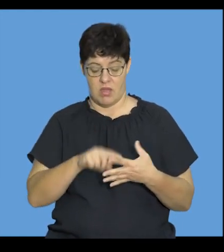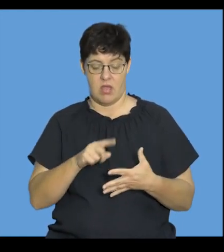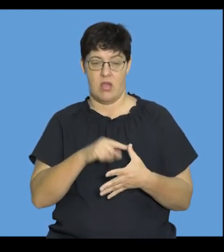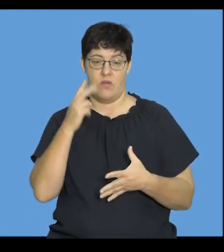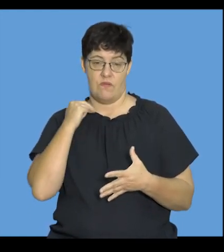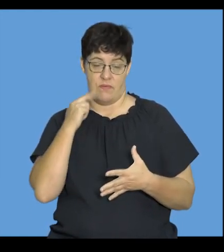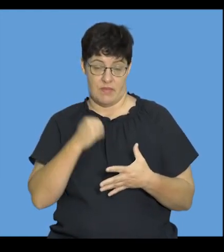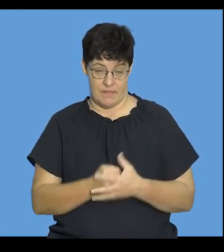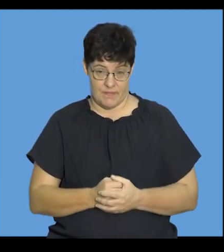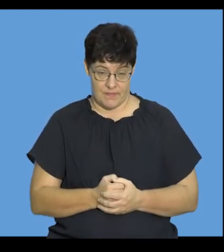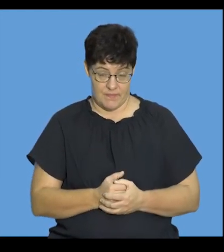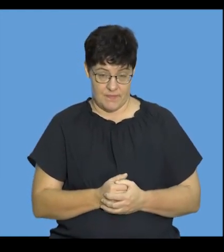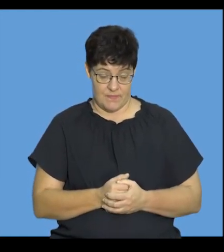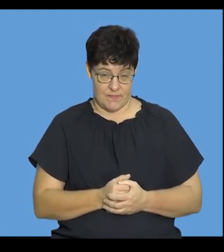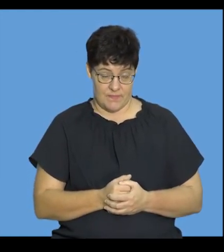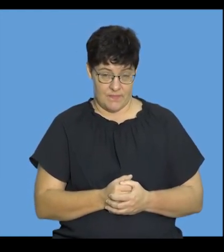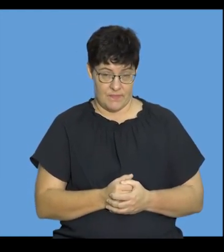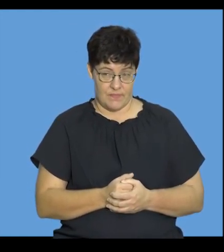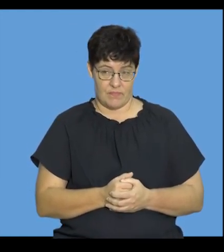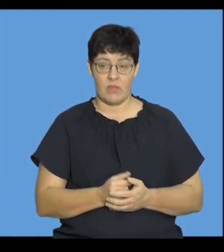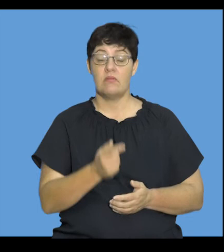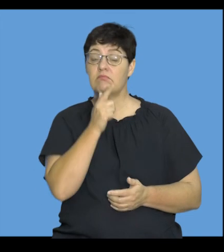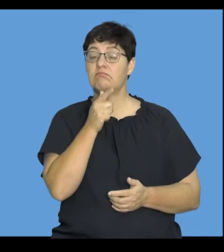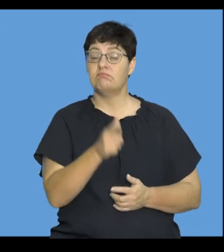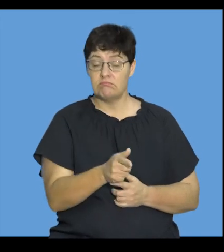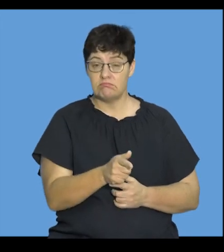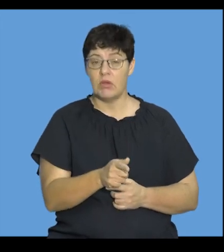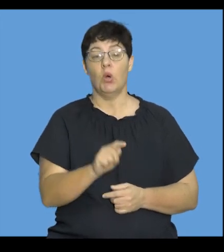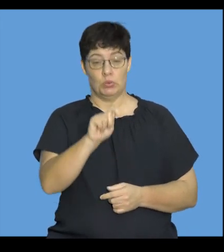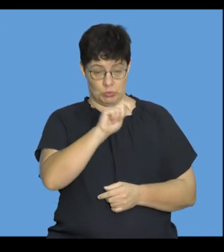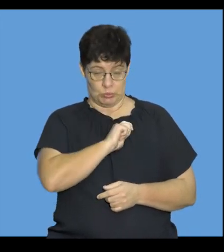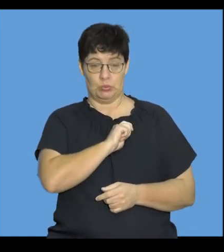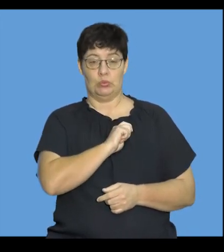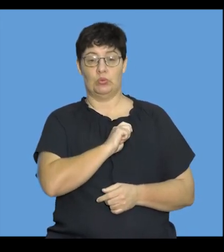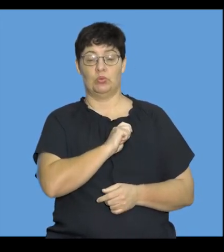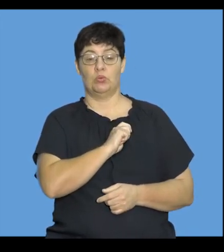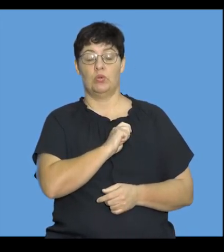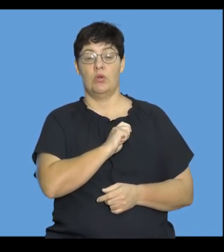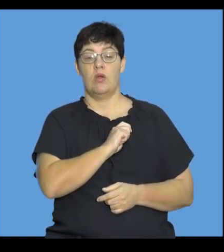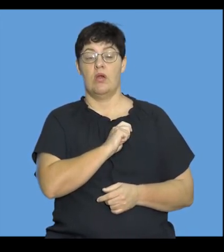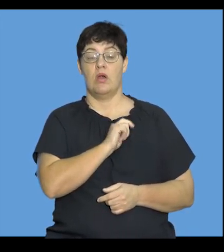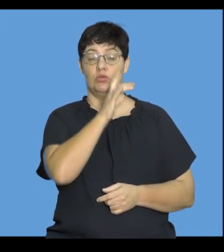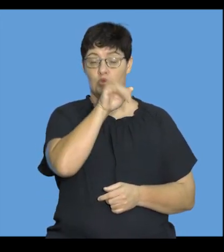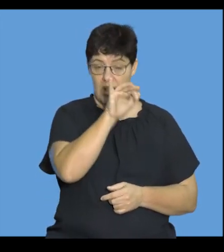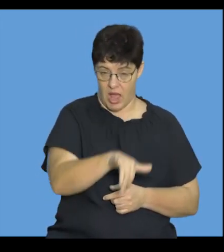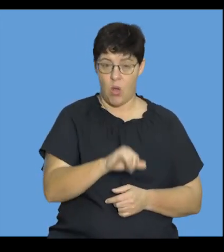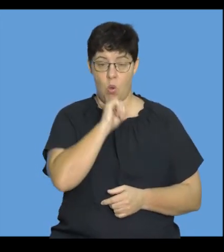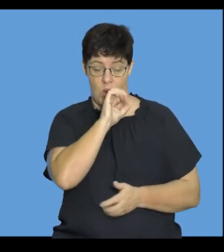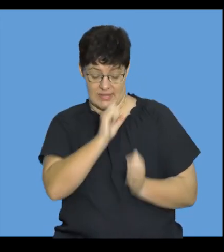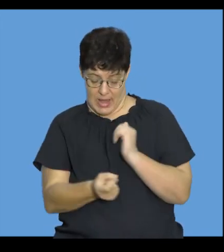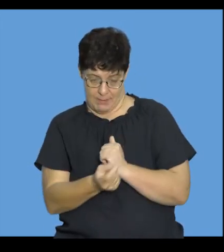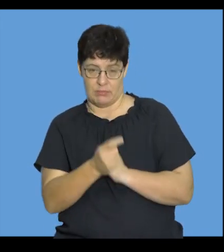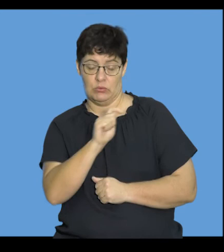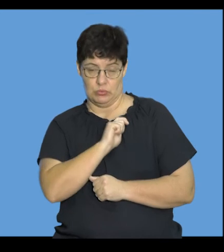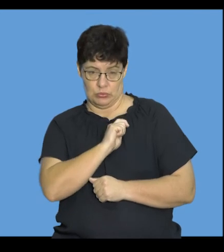and November, right? You are also told that those were actual sales for July and August, and